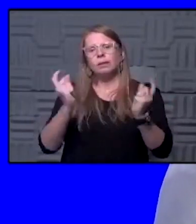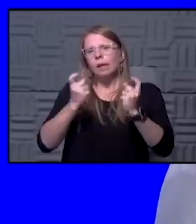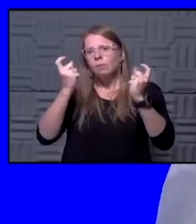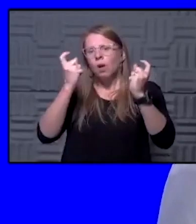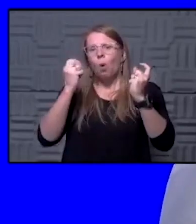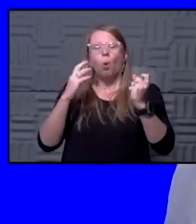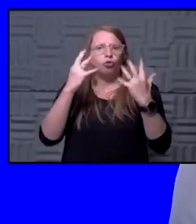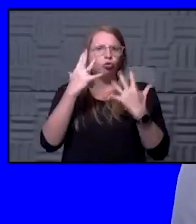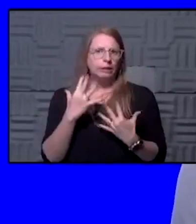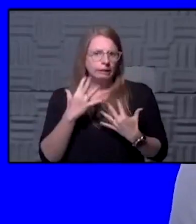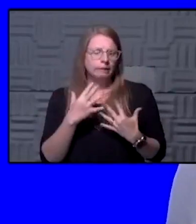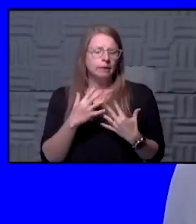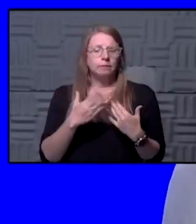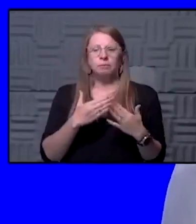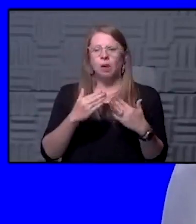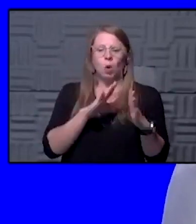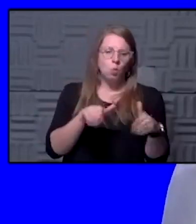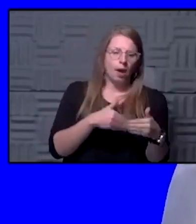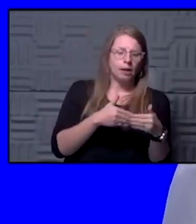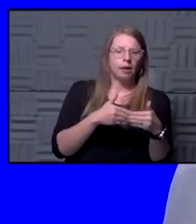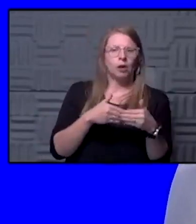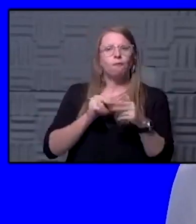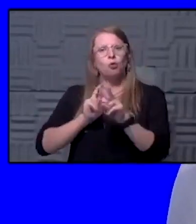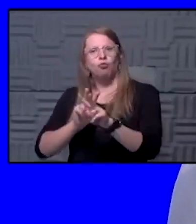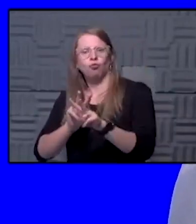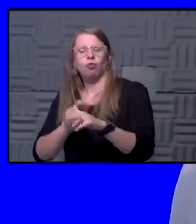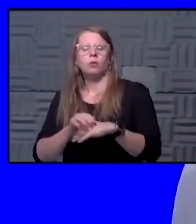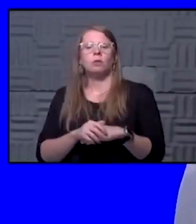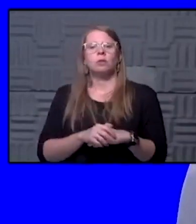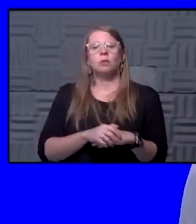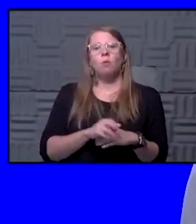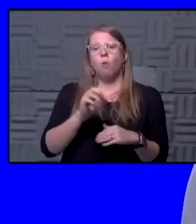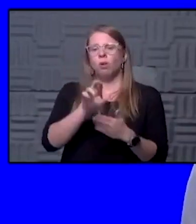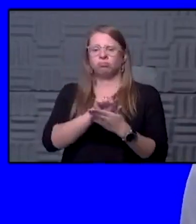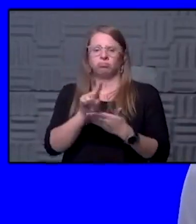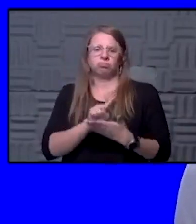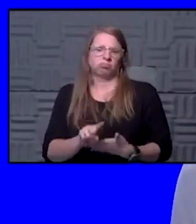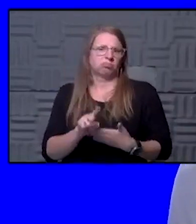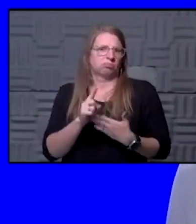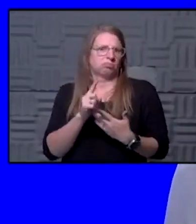or grieve, whether it's weddings or funerals or just a weekly church